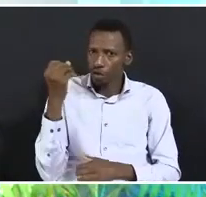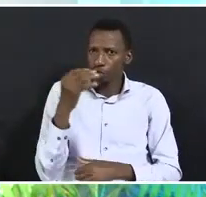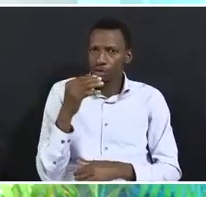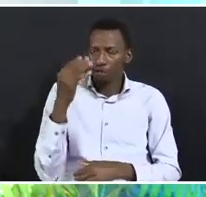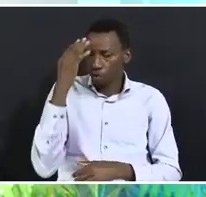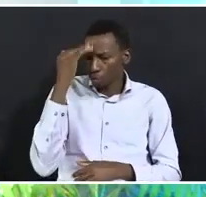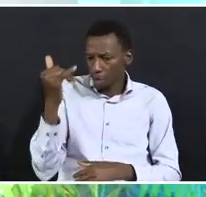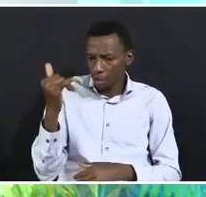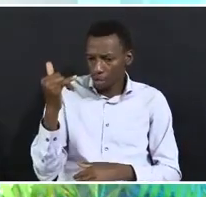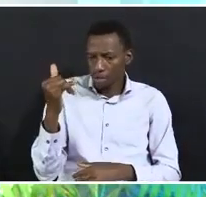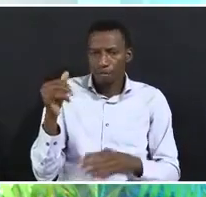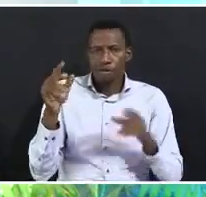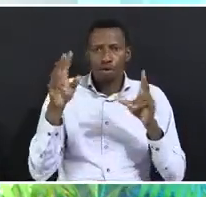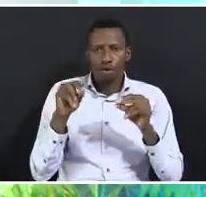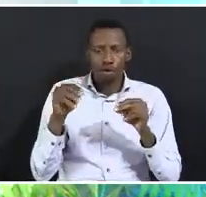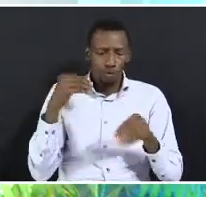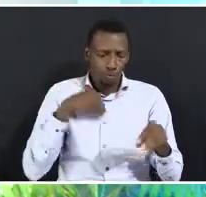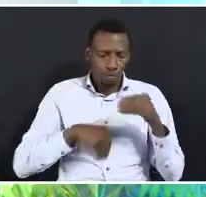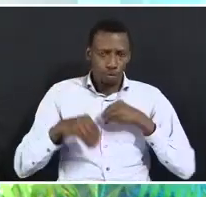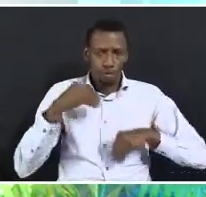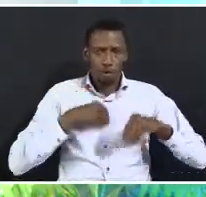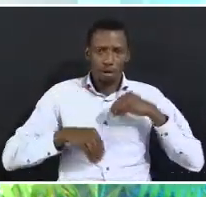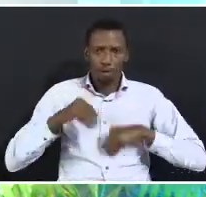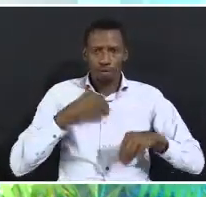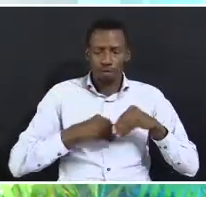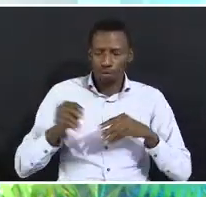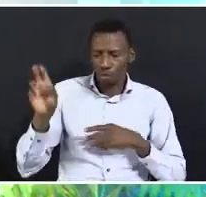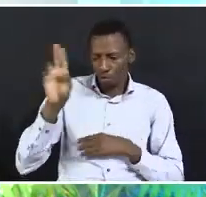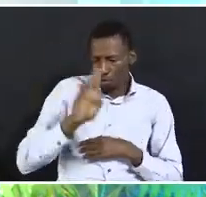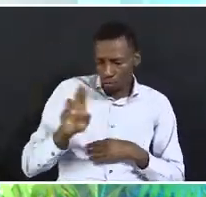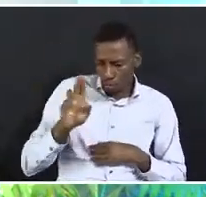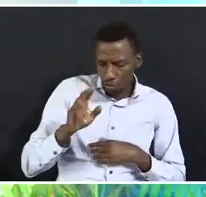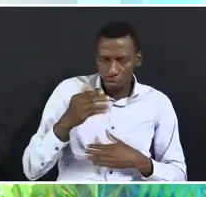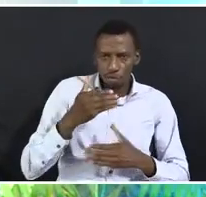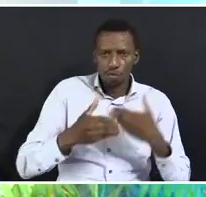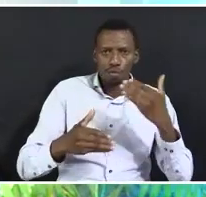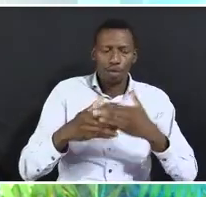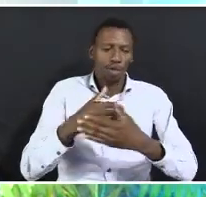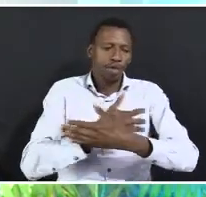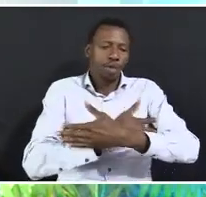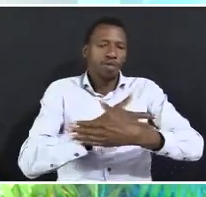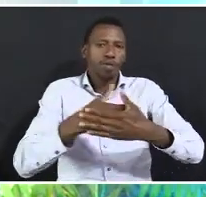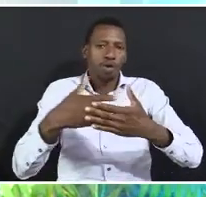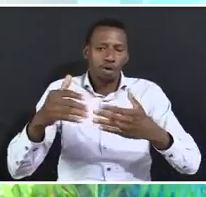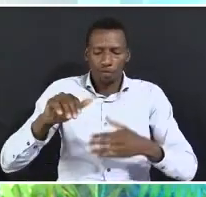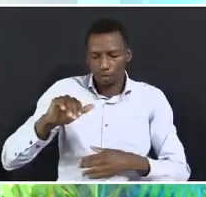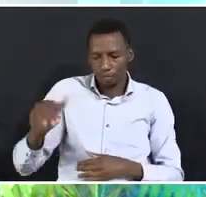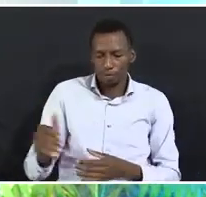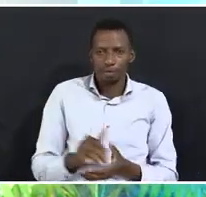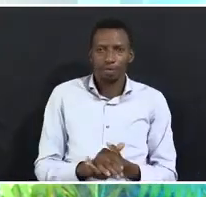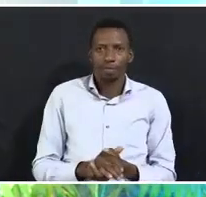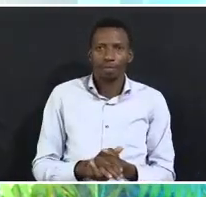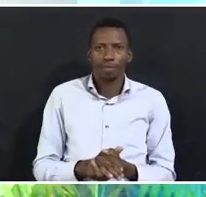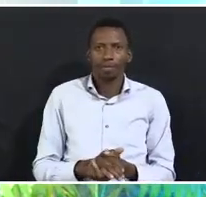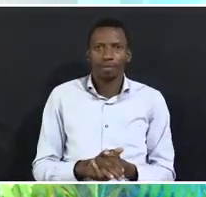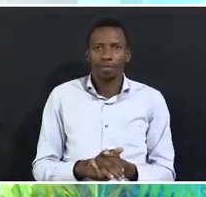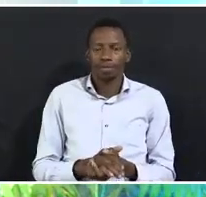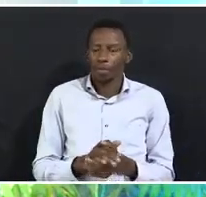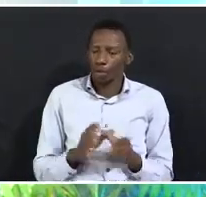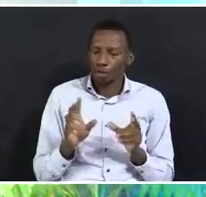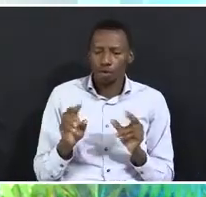used to construct the walls of the city. The streets of gold. No amount of